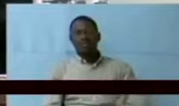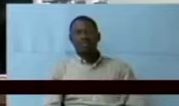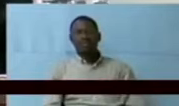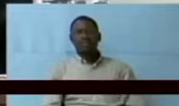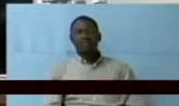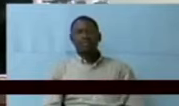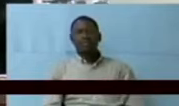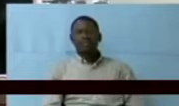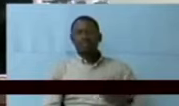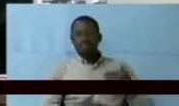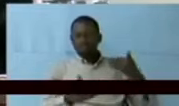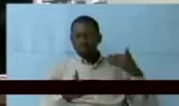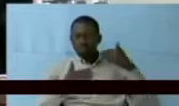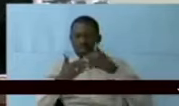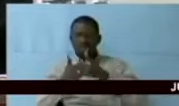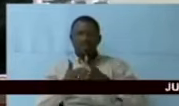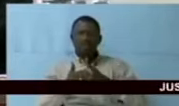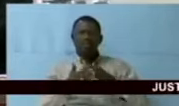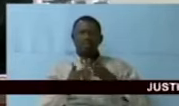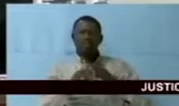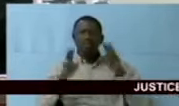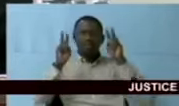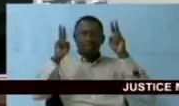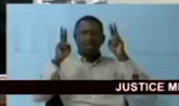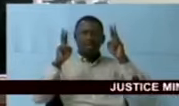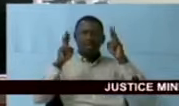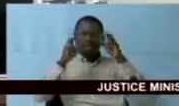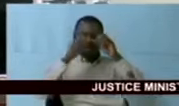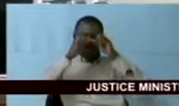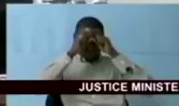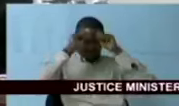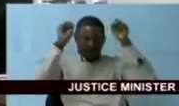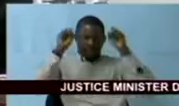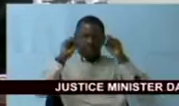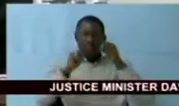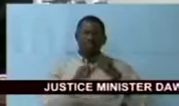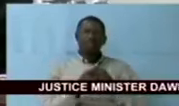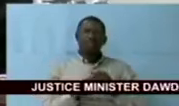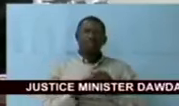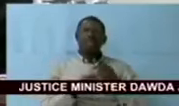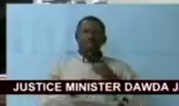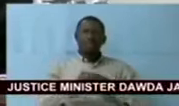the end of the Denya Jame regime.